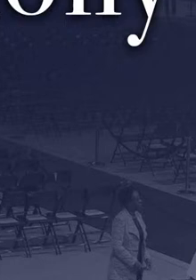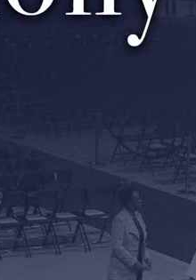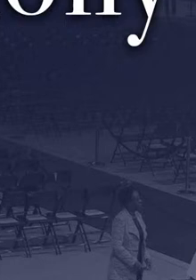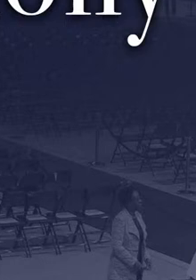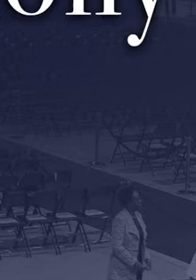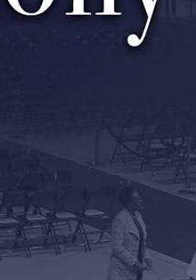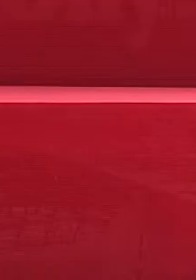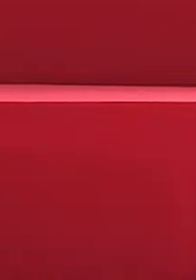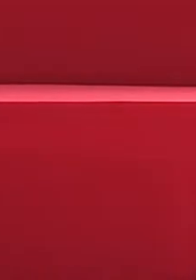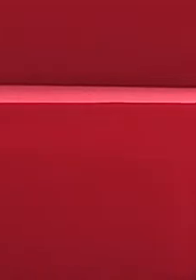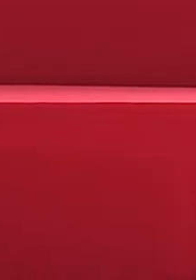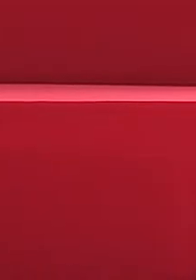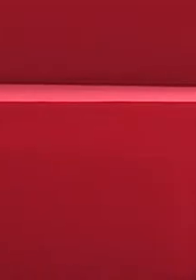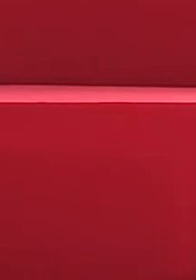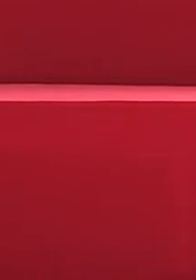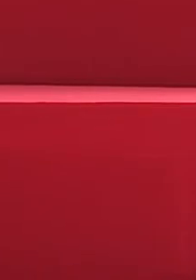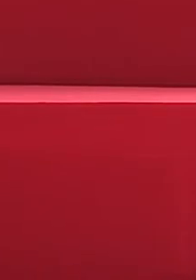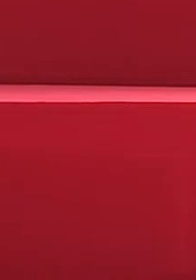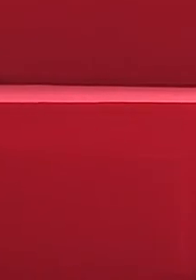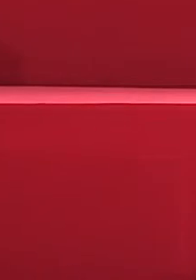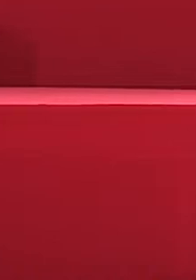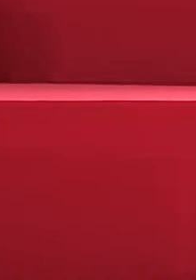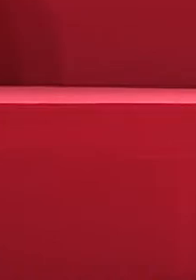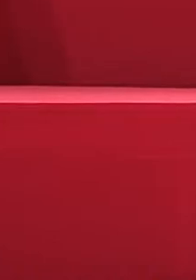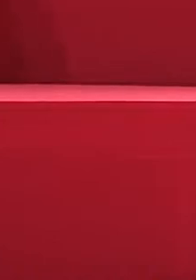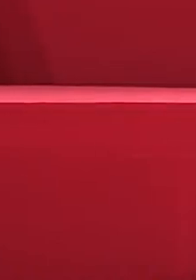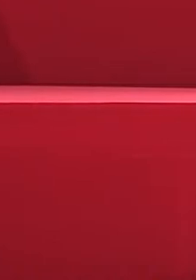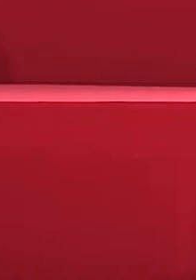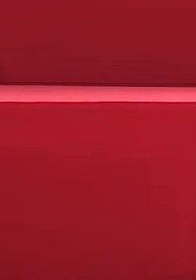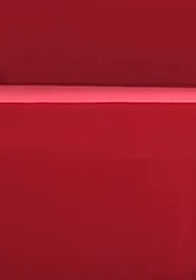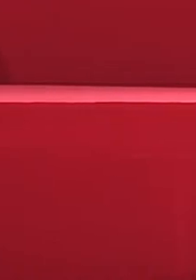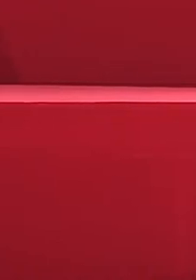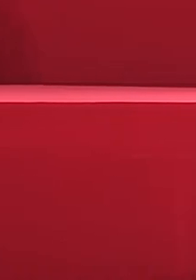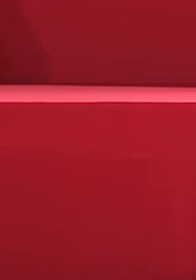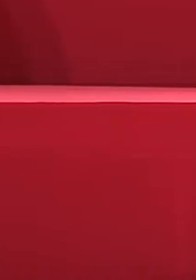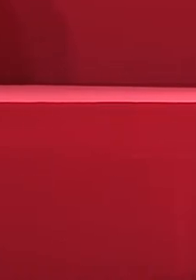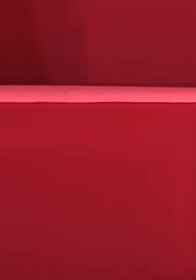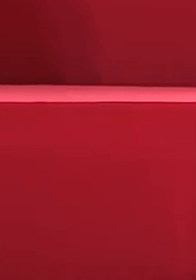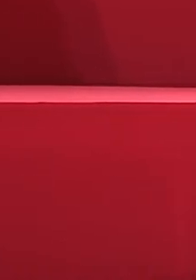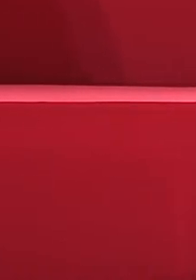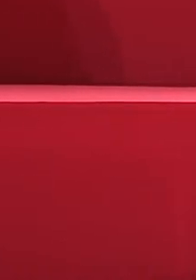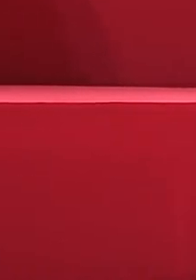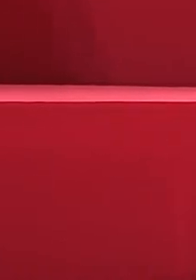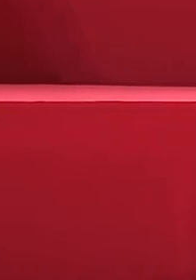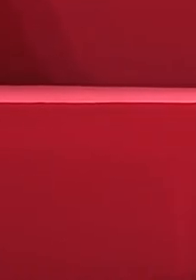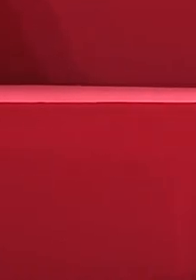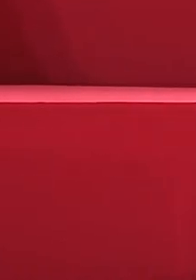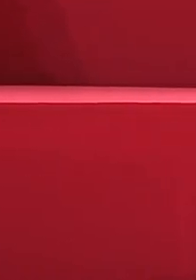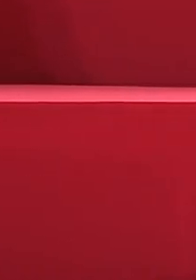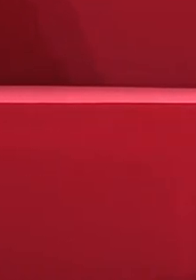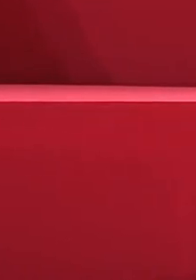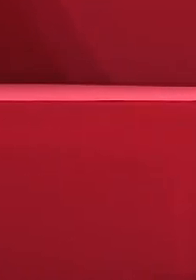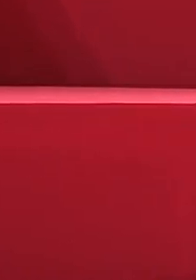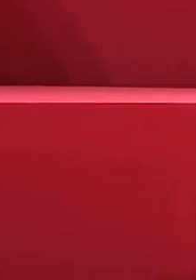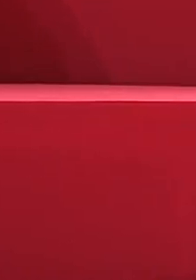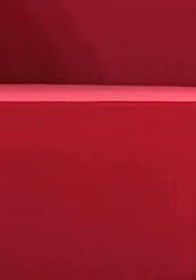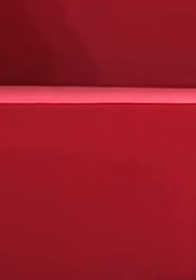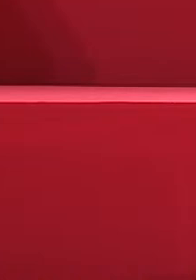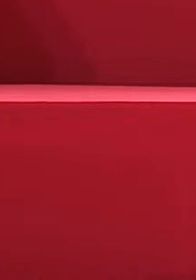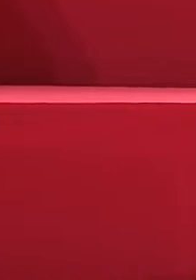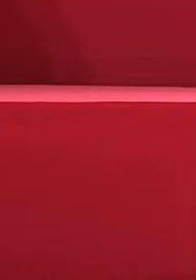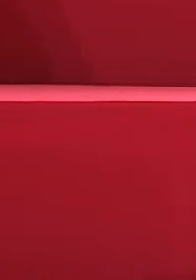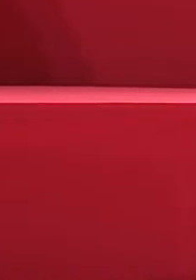Ladies and gentlemen, please stand for the Prince George's County Executive-elect, Angela Also Brooks, and her